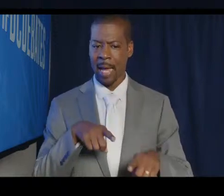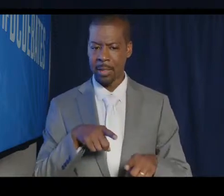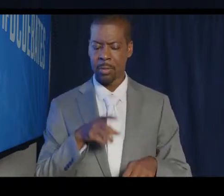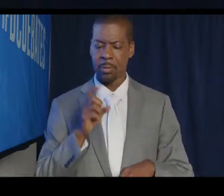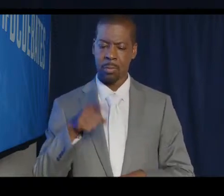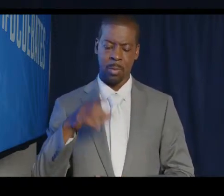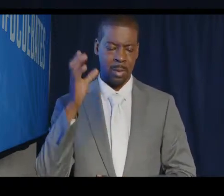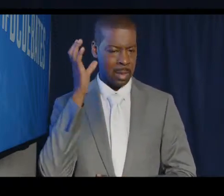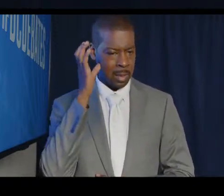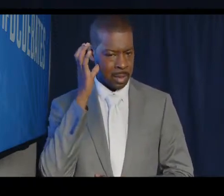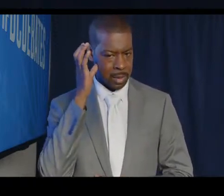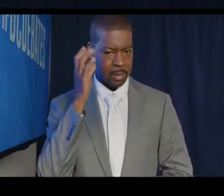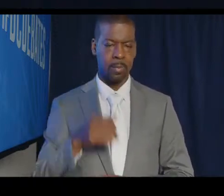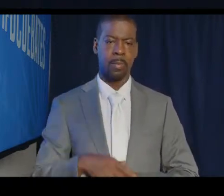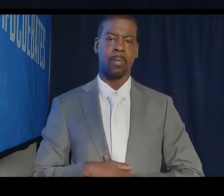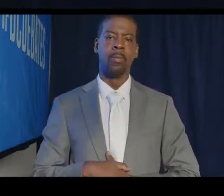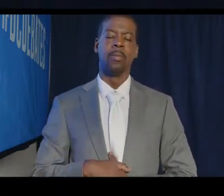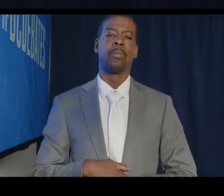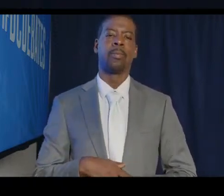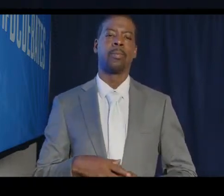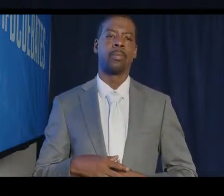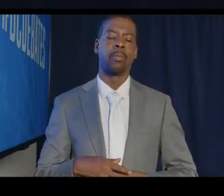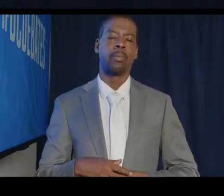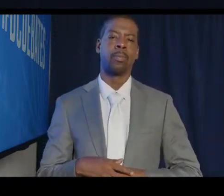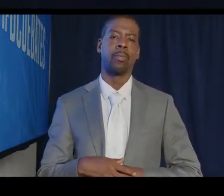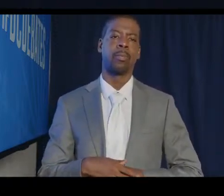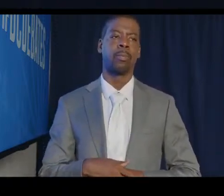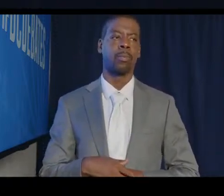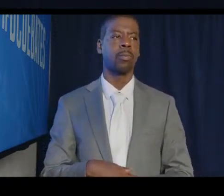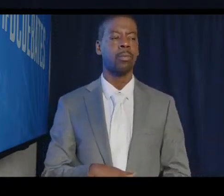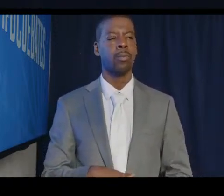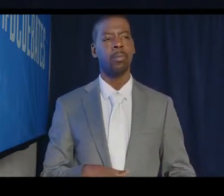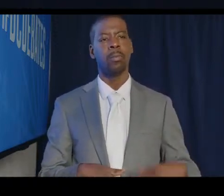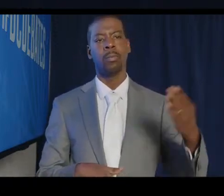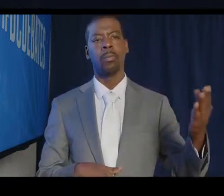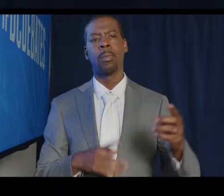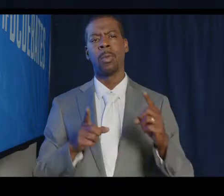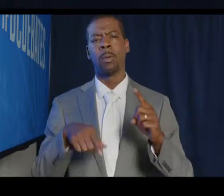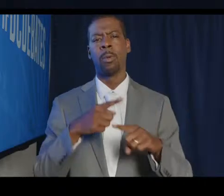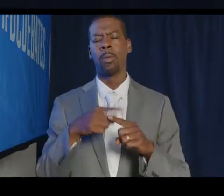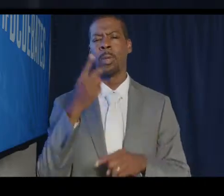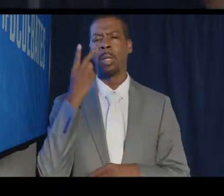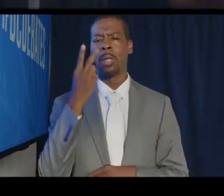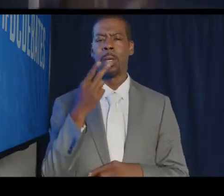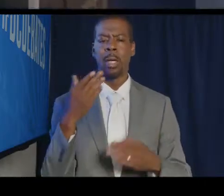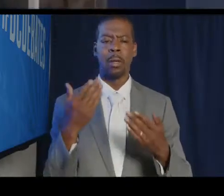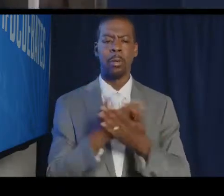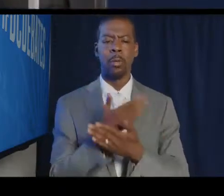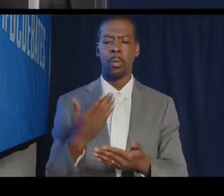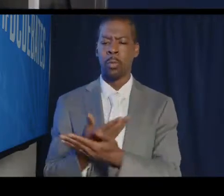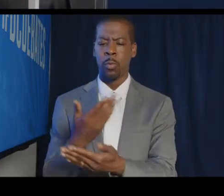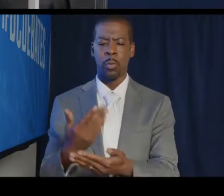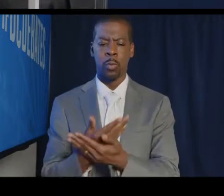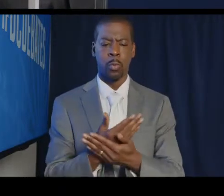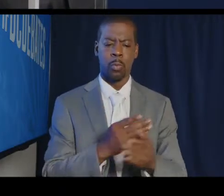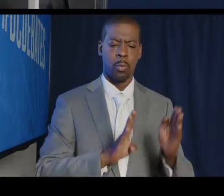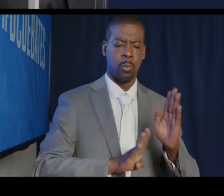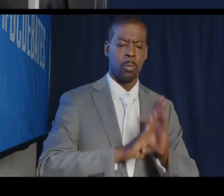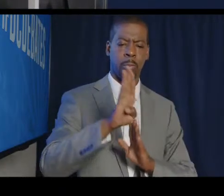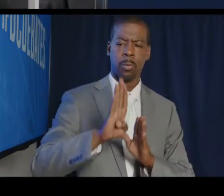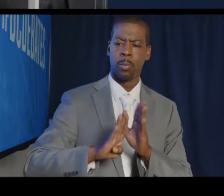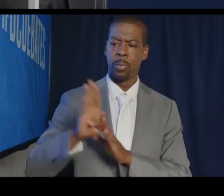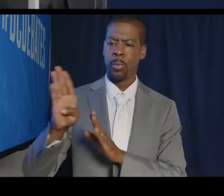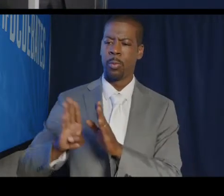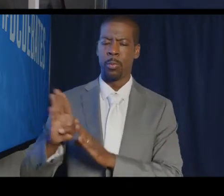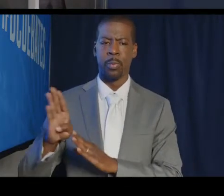to listen to them too. Thank you. When we look at some rapidly developing areas of the city, Anacostia, for example,